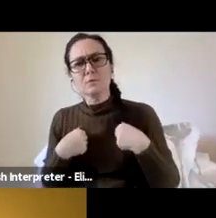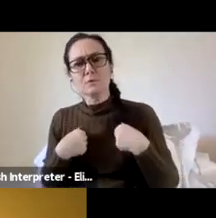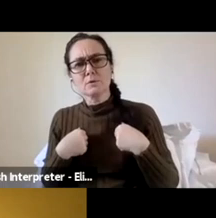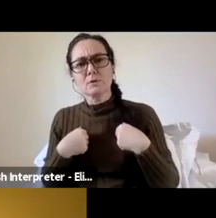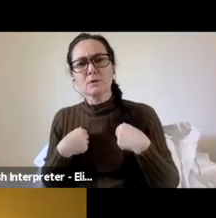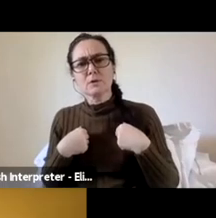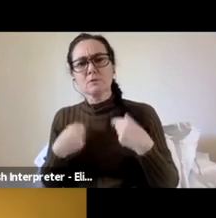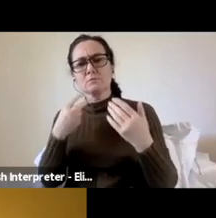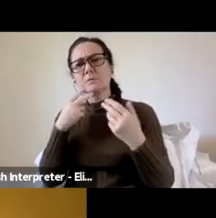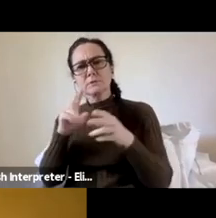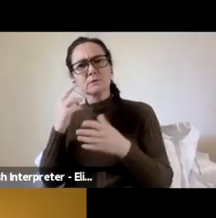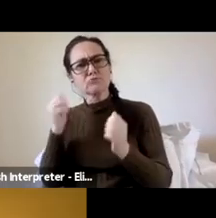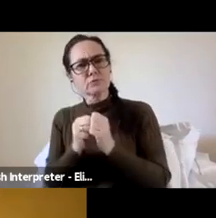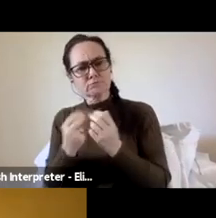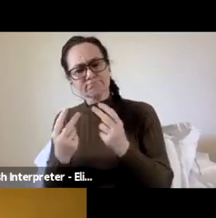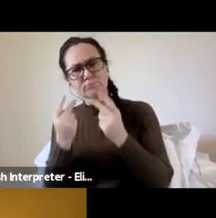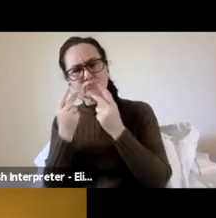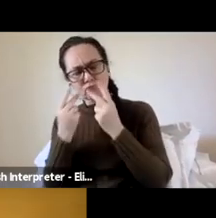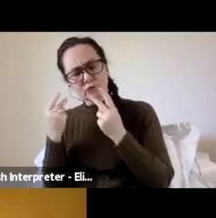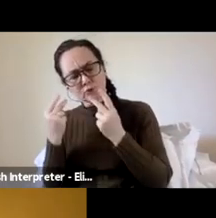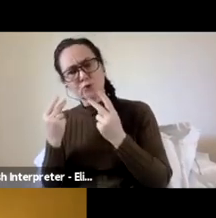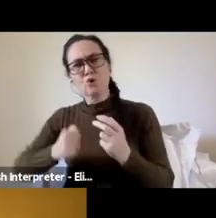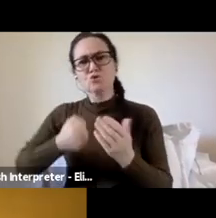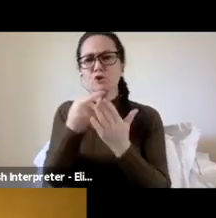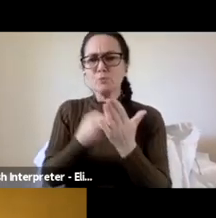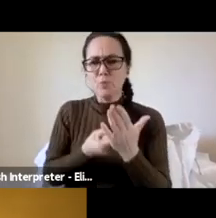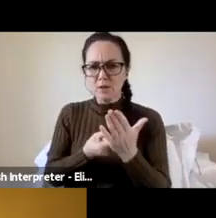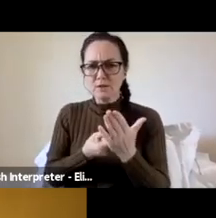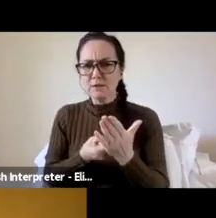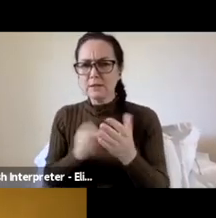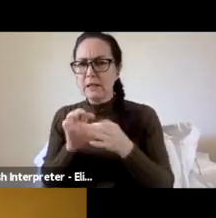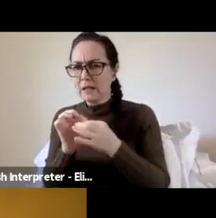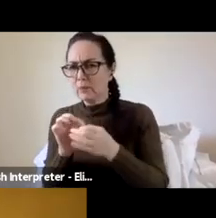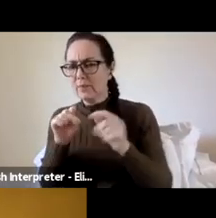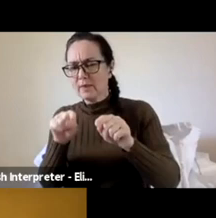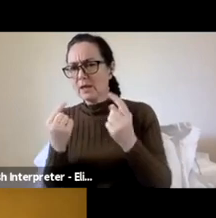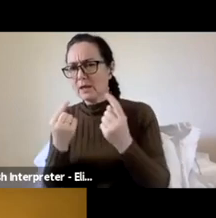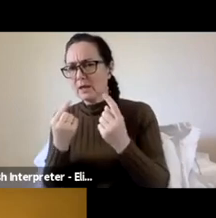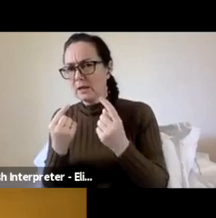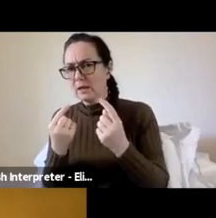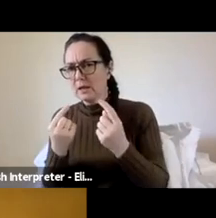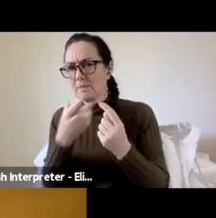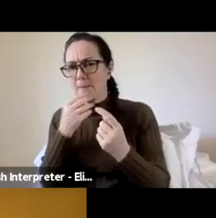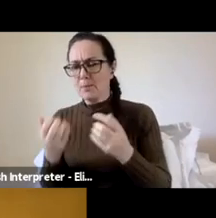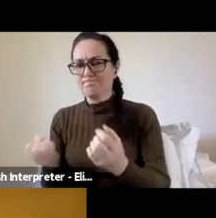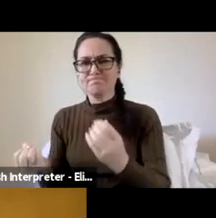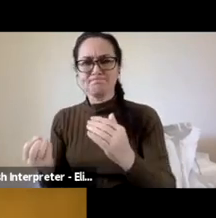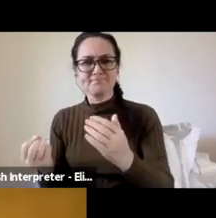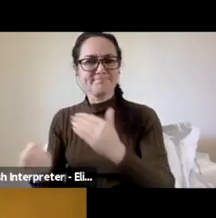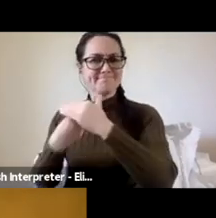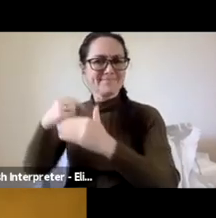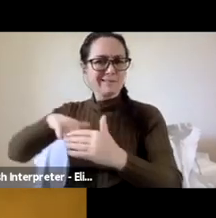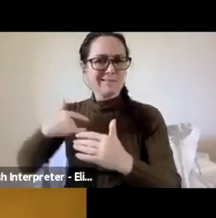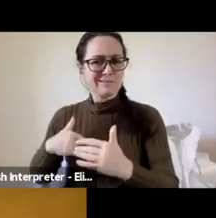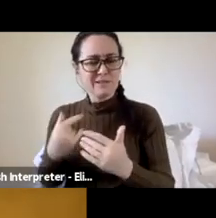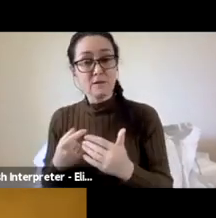immigration in relation to Scotland and the evolved issues, and the way they went beyond those issues, also